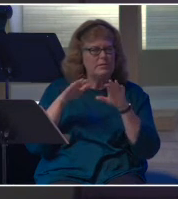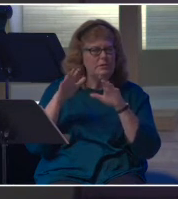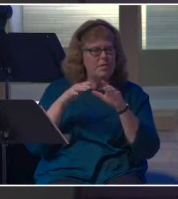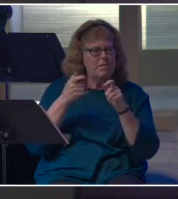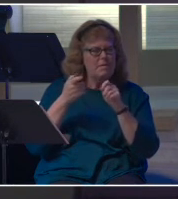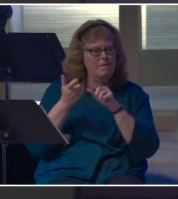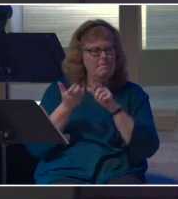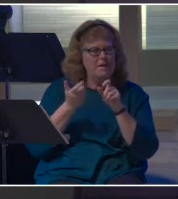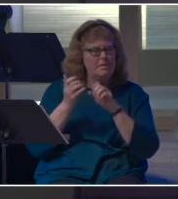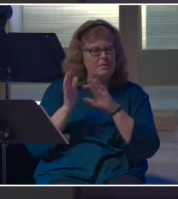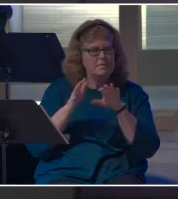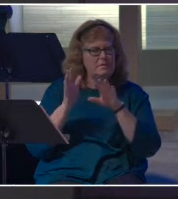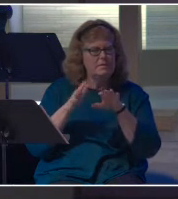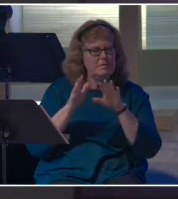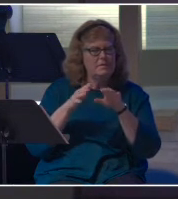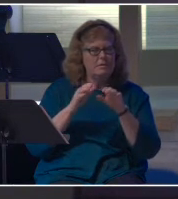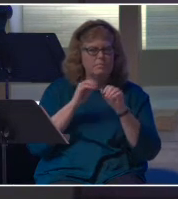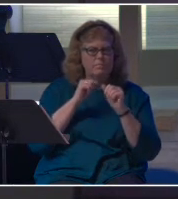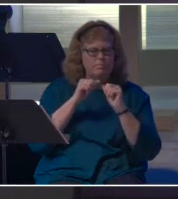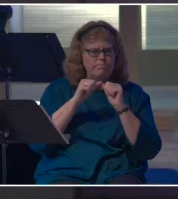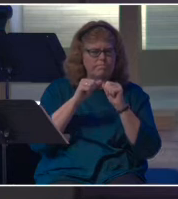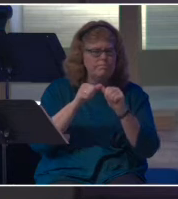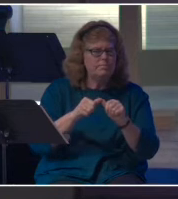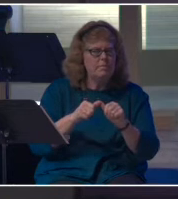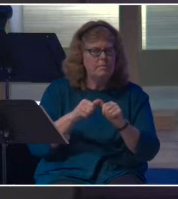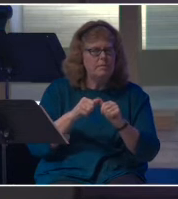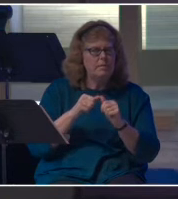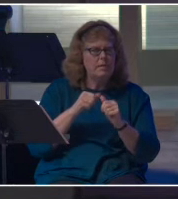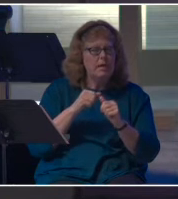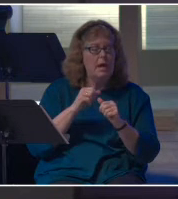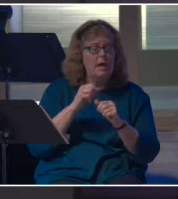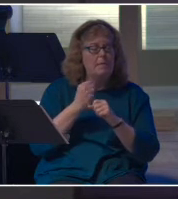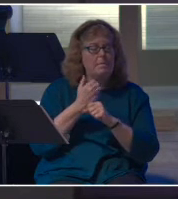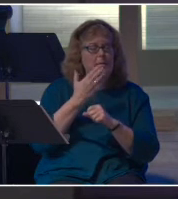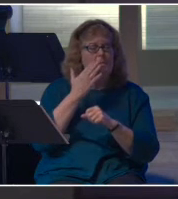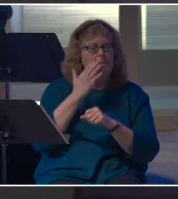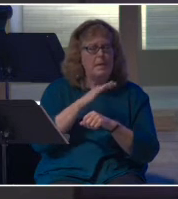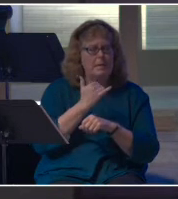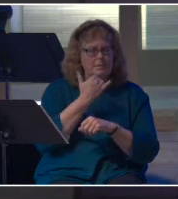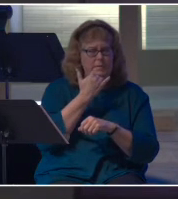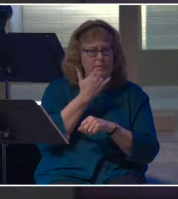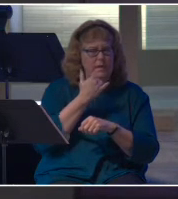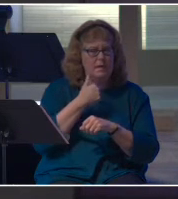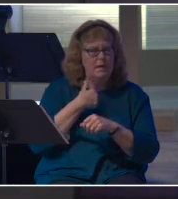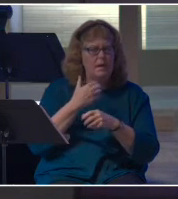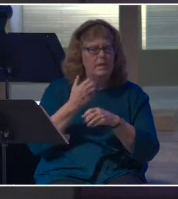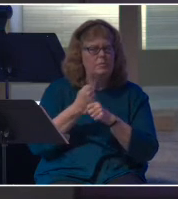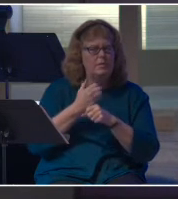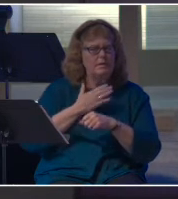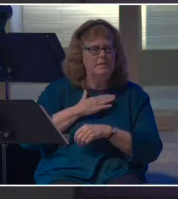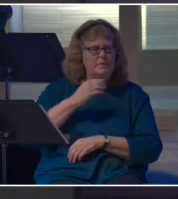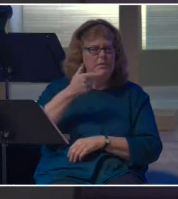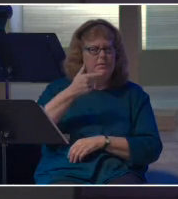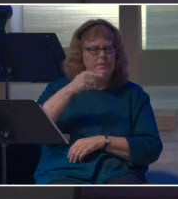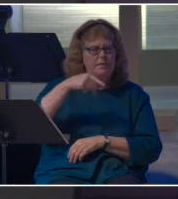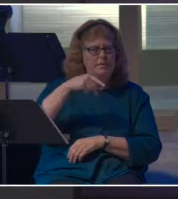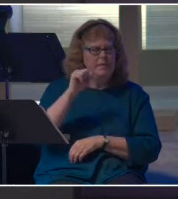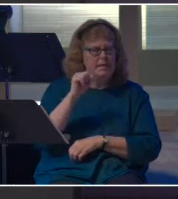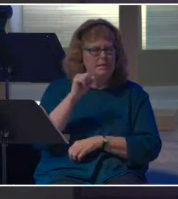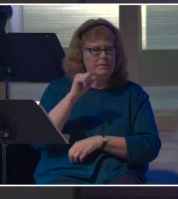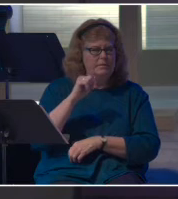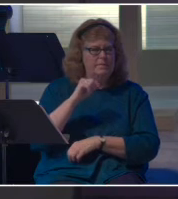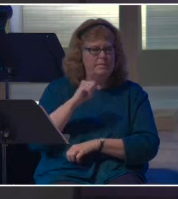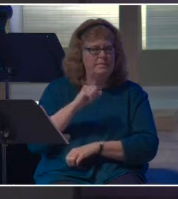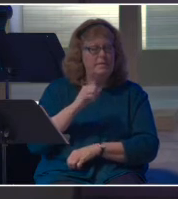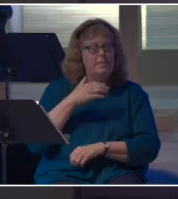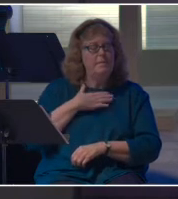faster and doesn't stop. And I made a fatal mistake that day. I trusted my GPS.